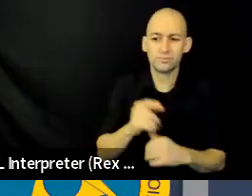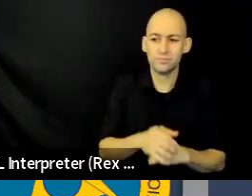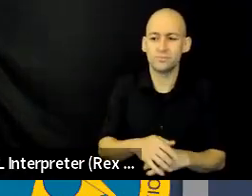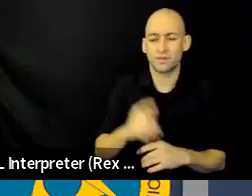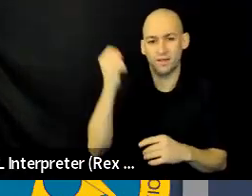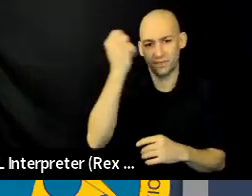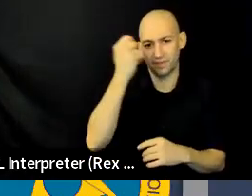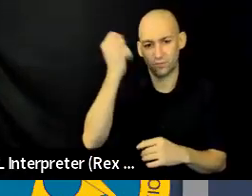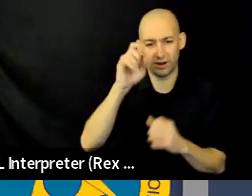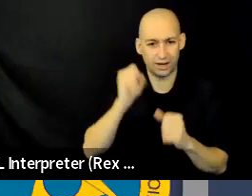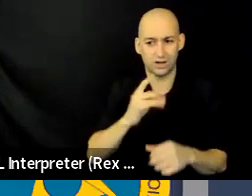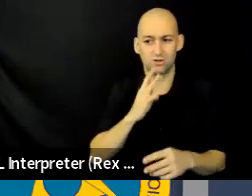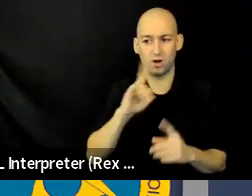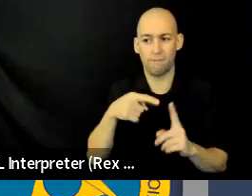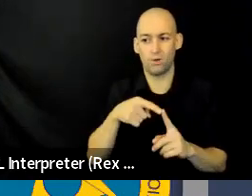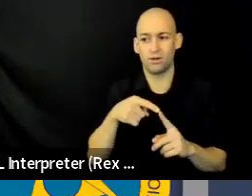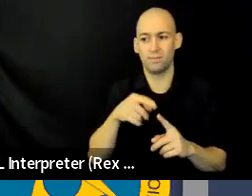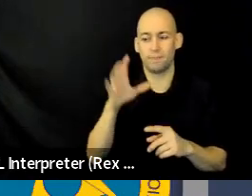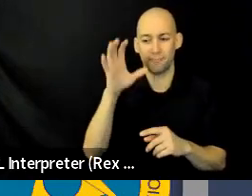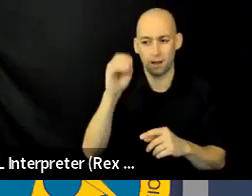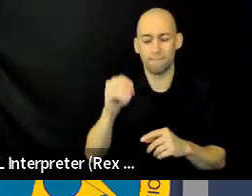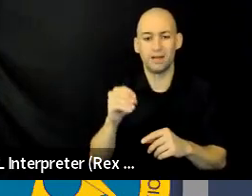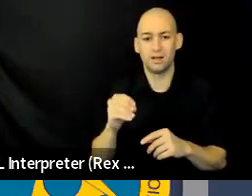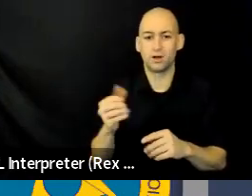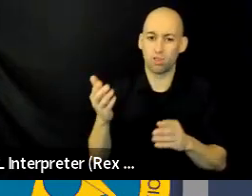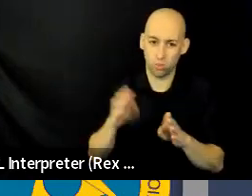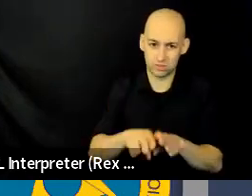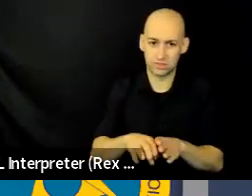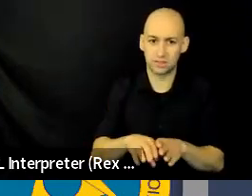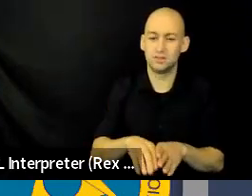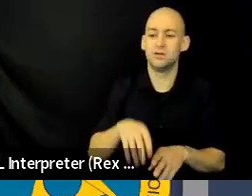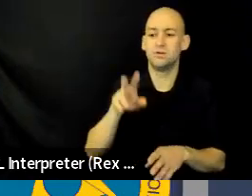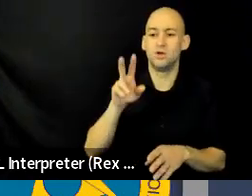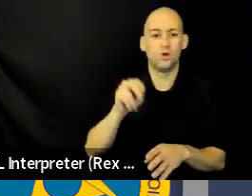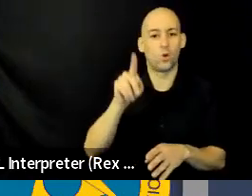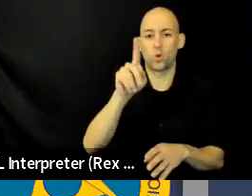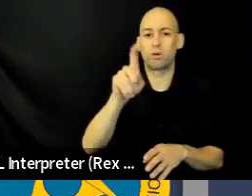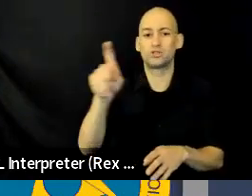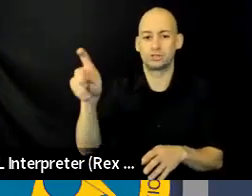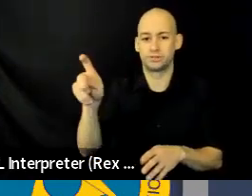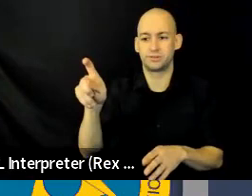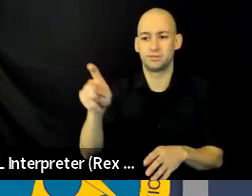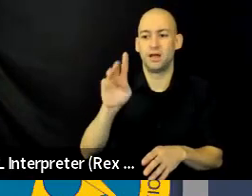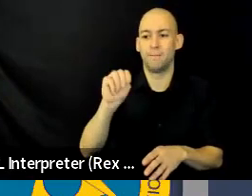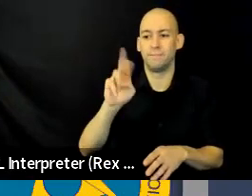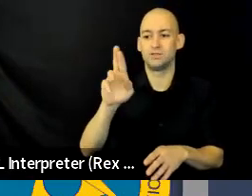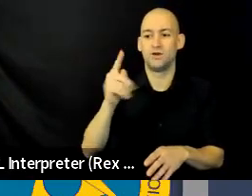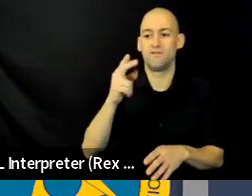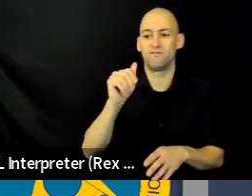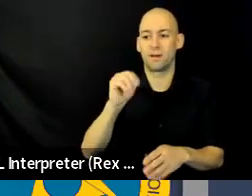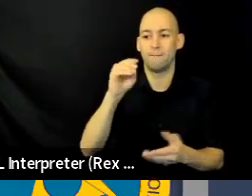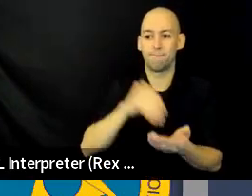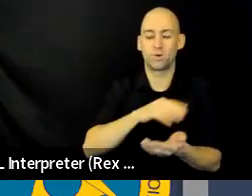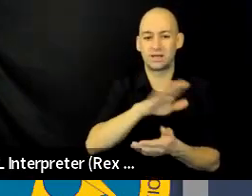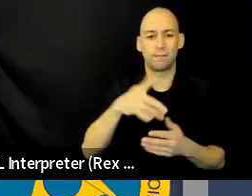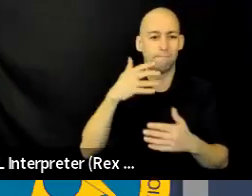could in fact be talking about the company closing if those. No question. Mr. Pham put his blood,